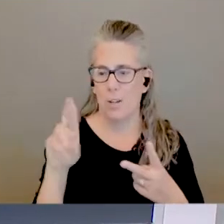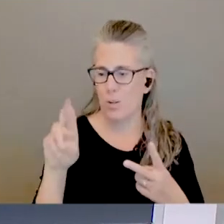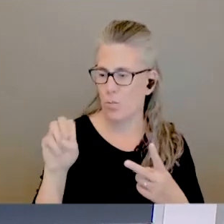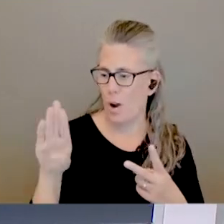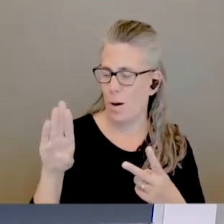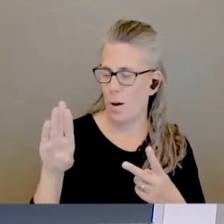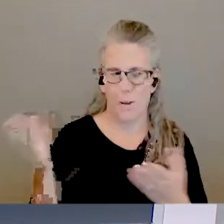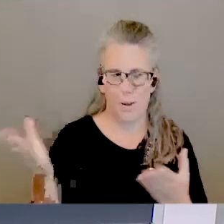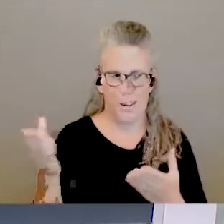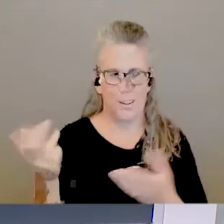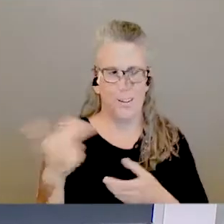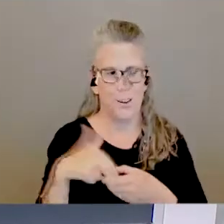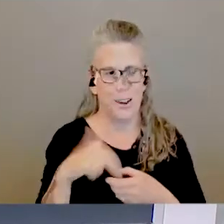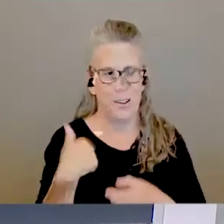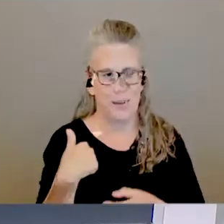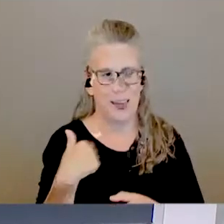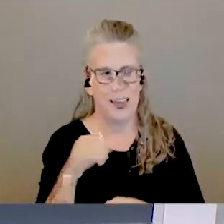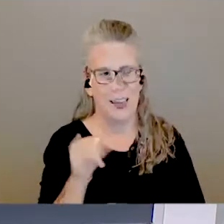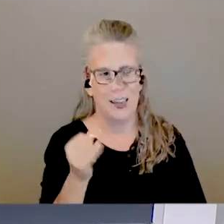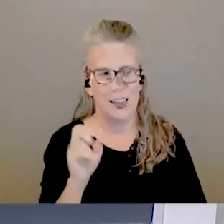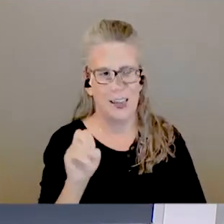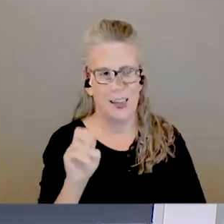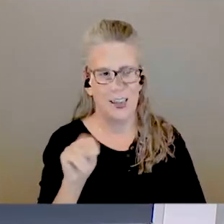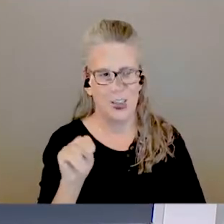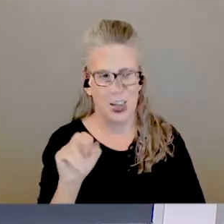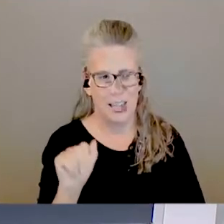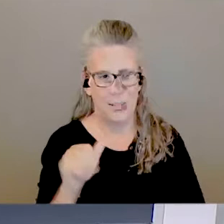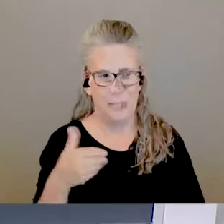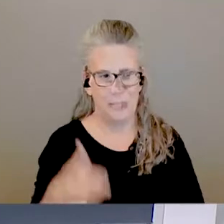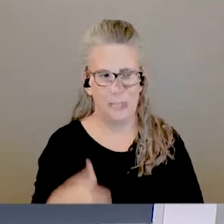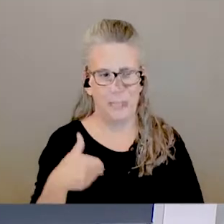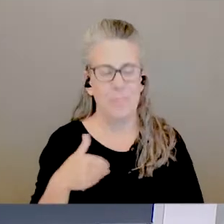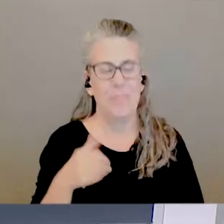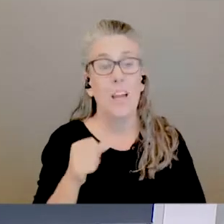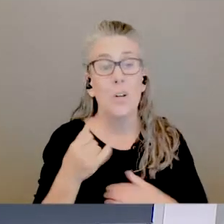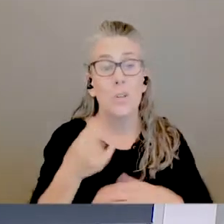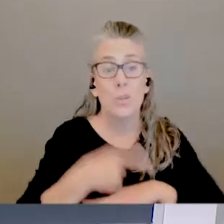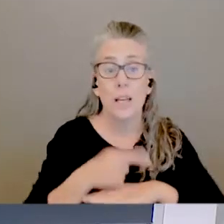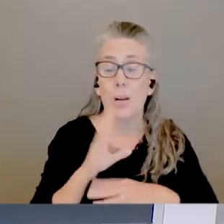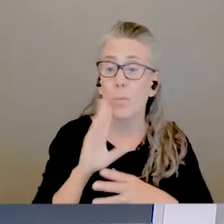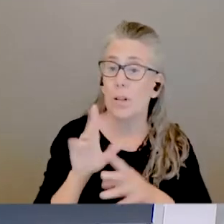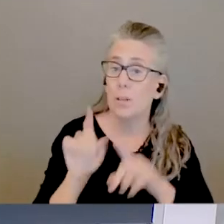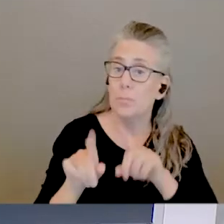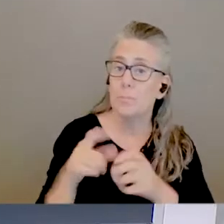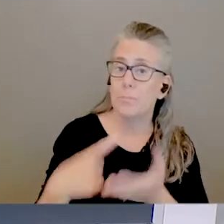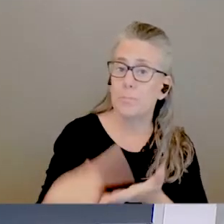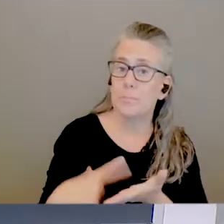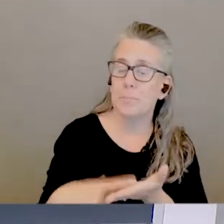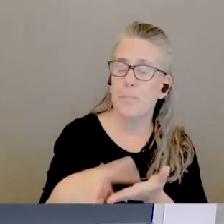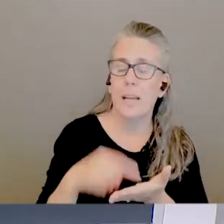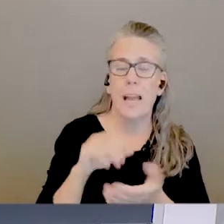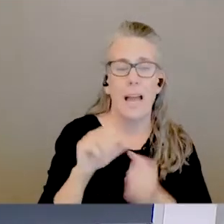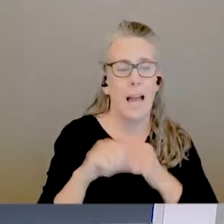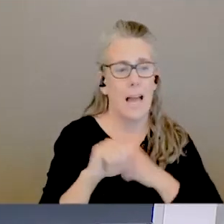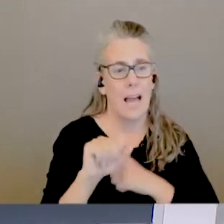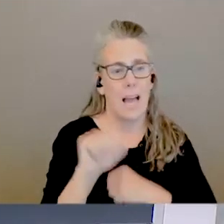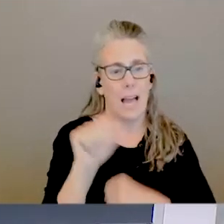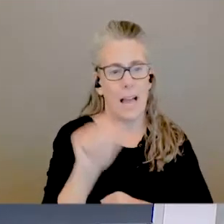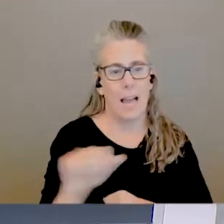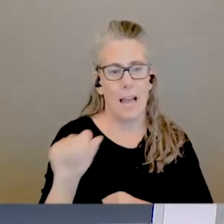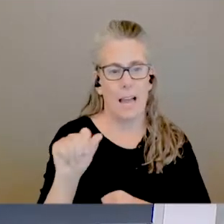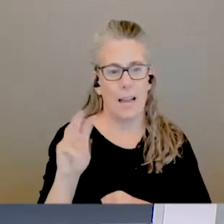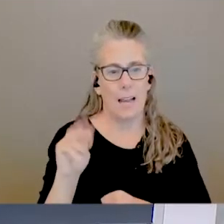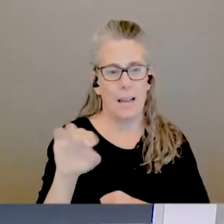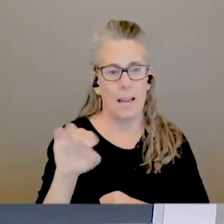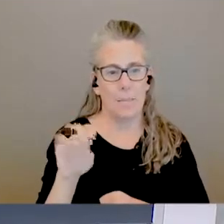Today we're going to talk with Rashit about, Amazon ads. So, and we want to understand how they operate